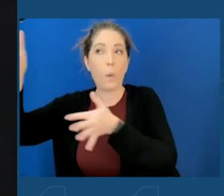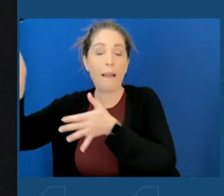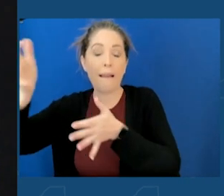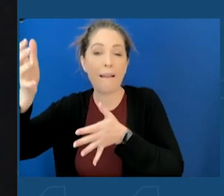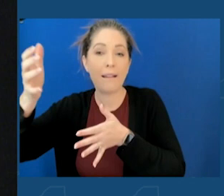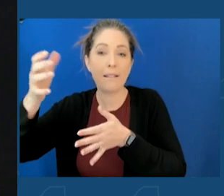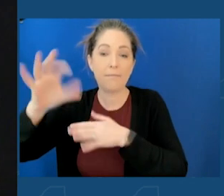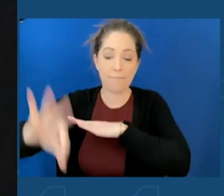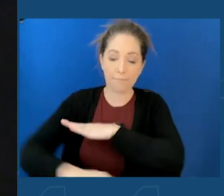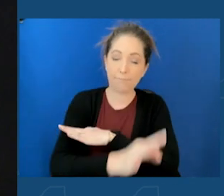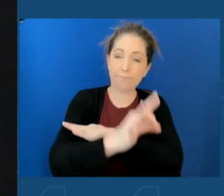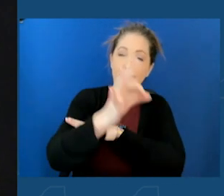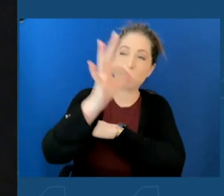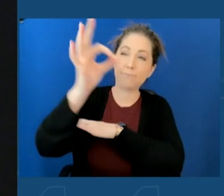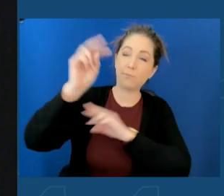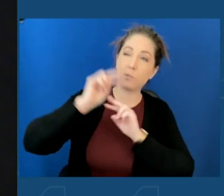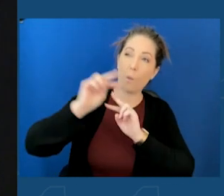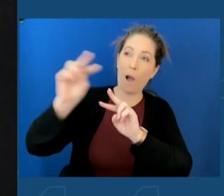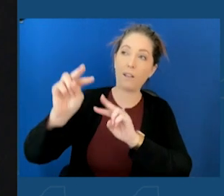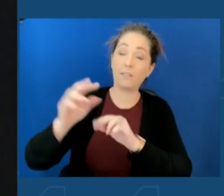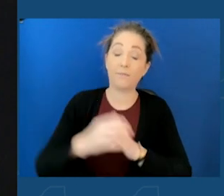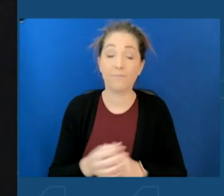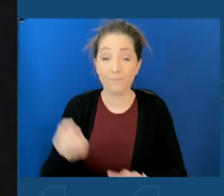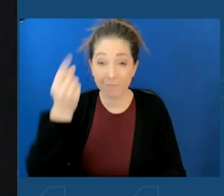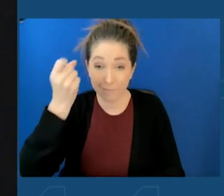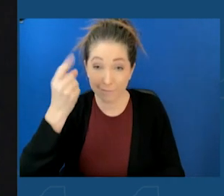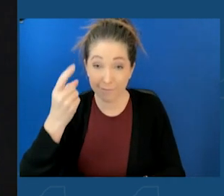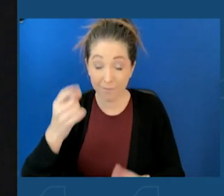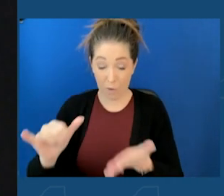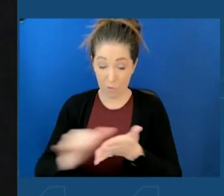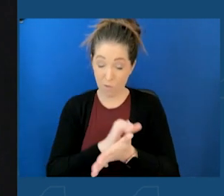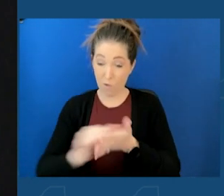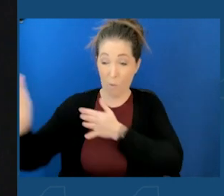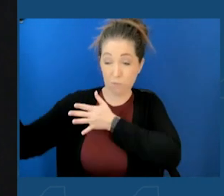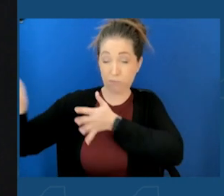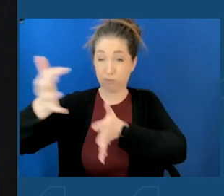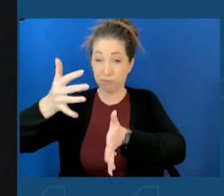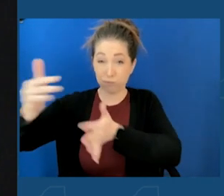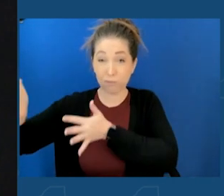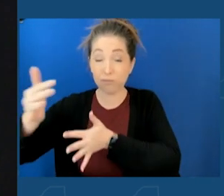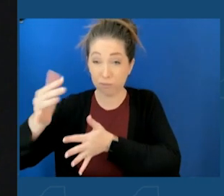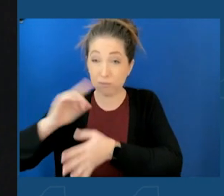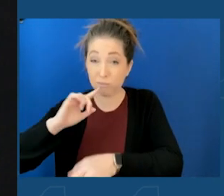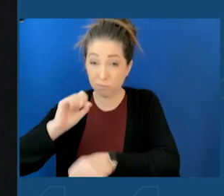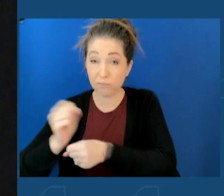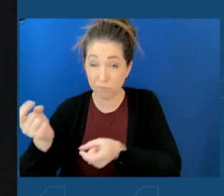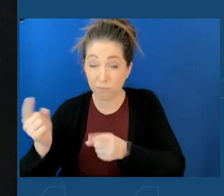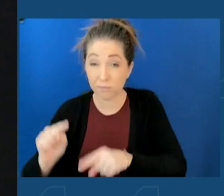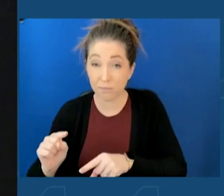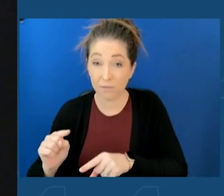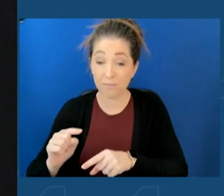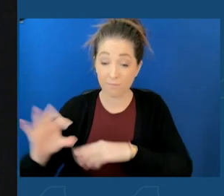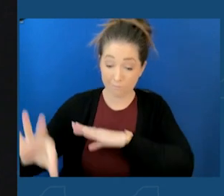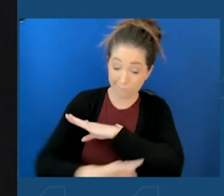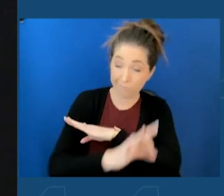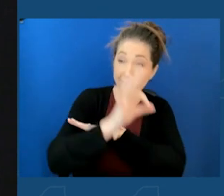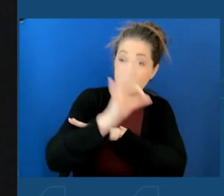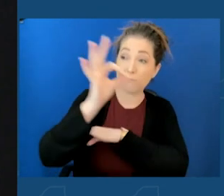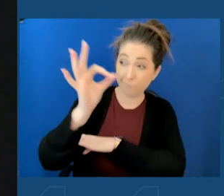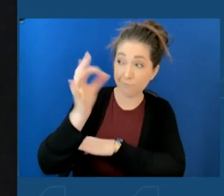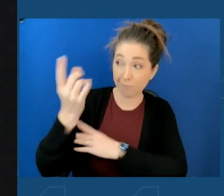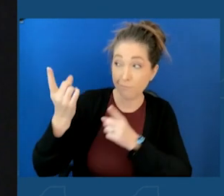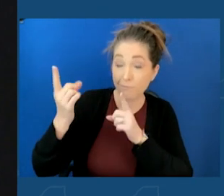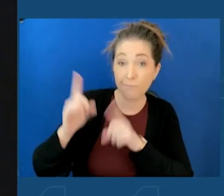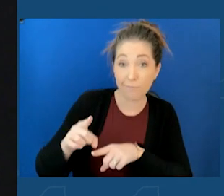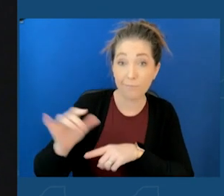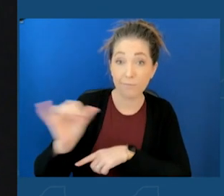My friends, the wind is blowing in New York, and the sun is rising on our clean energy future thanks to sunrise wind. That